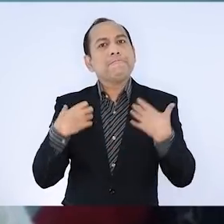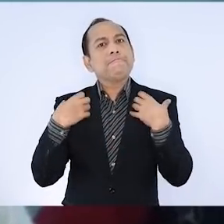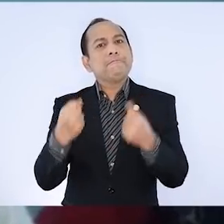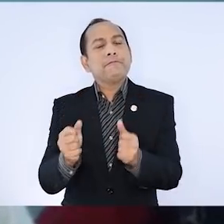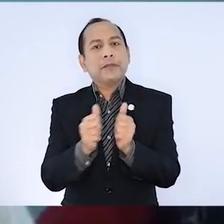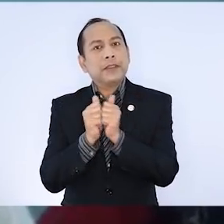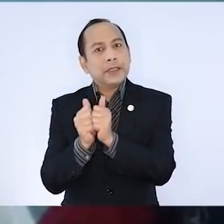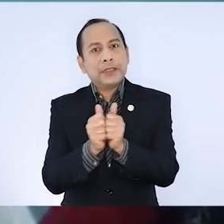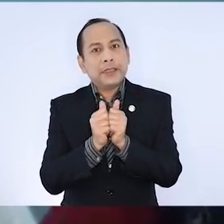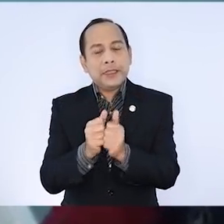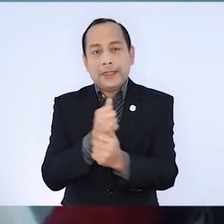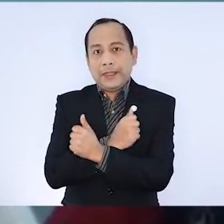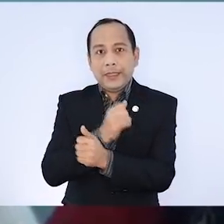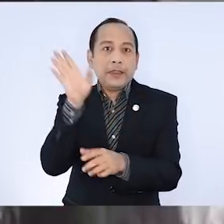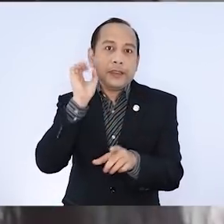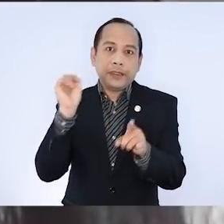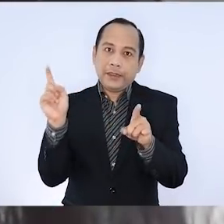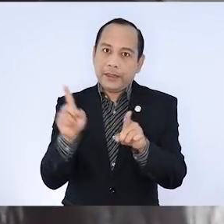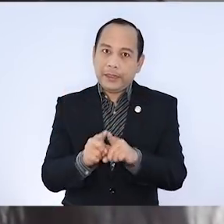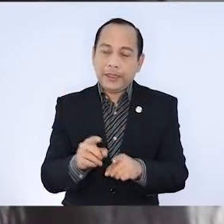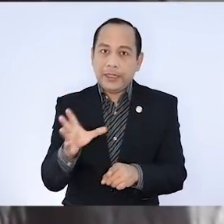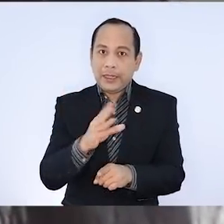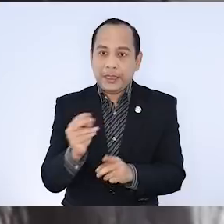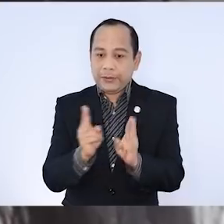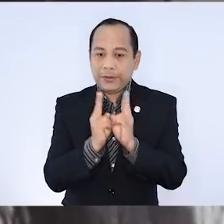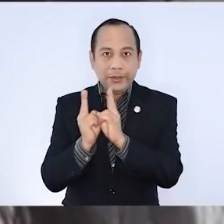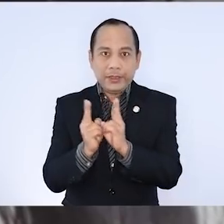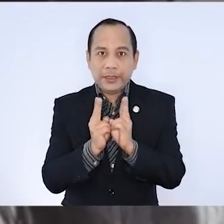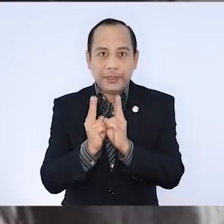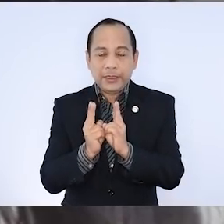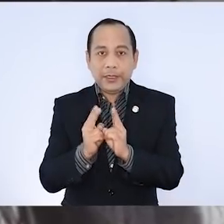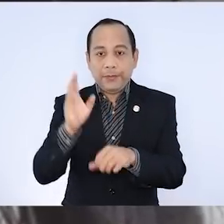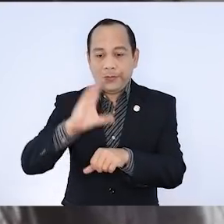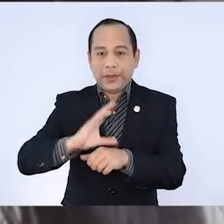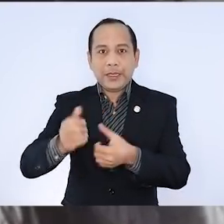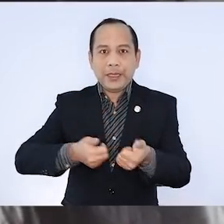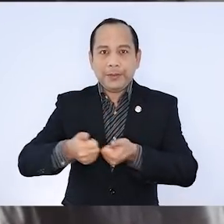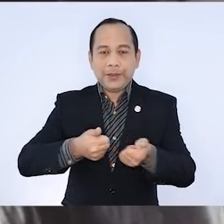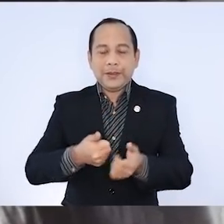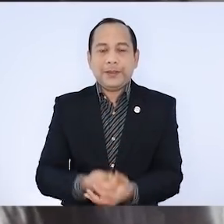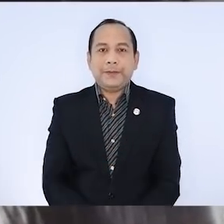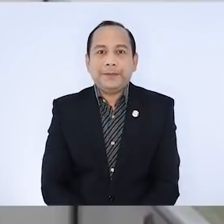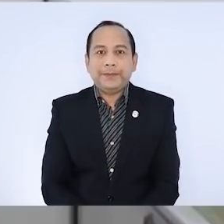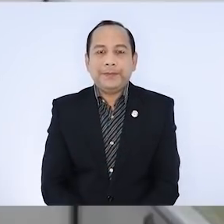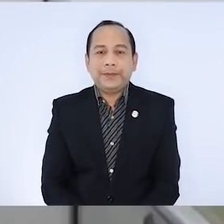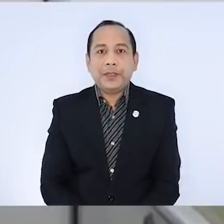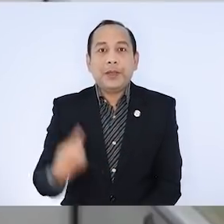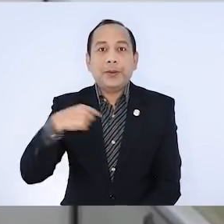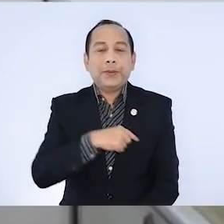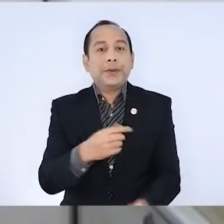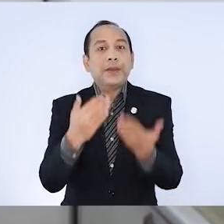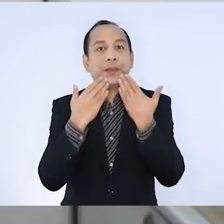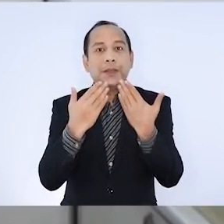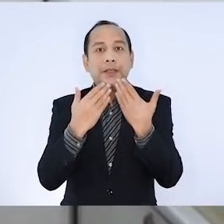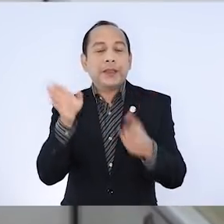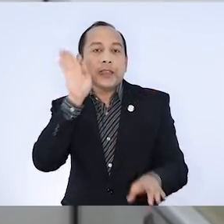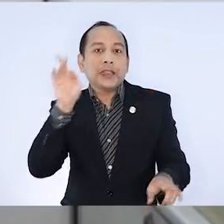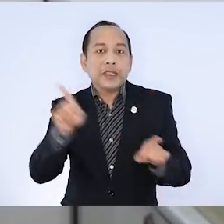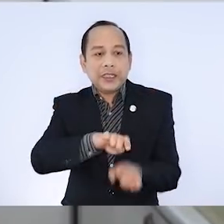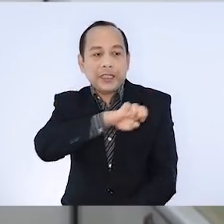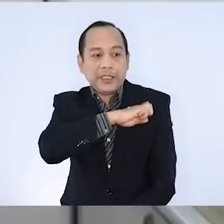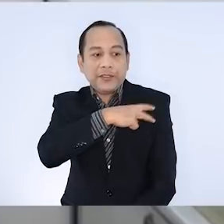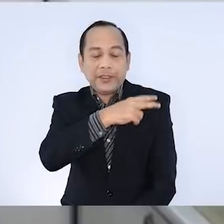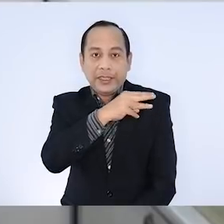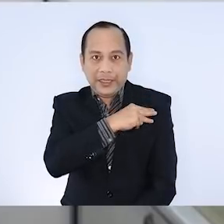the bond and love for brotherhood and their unity with the church administration. We thank Brother Eduardo